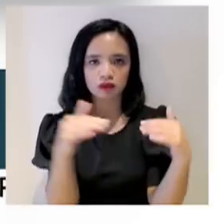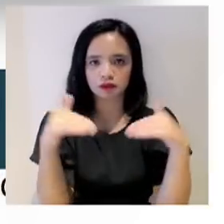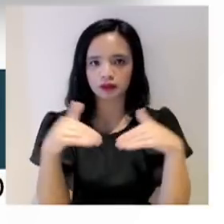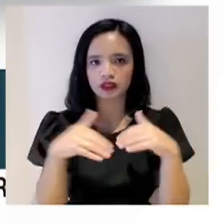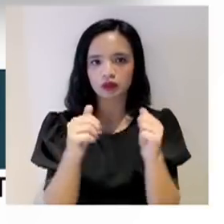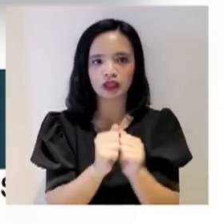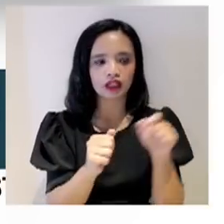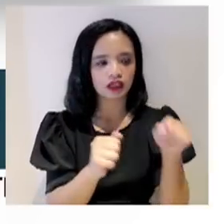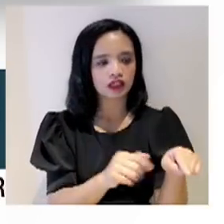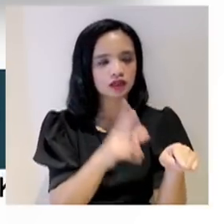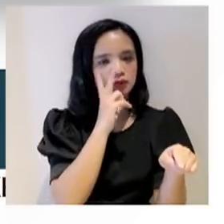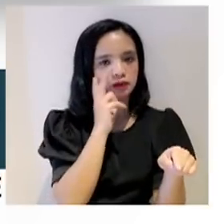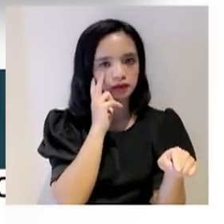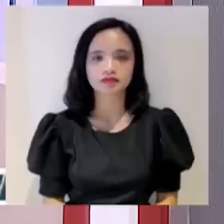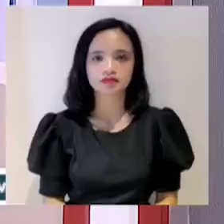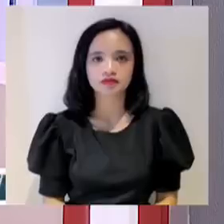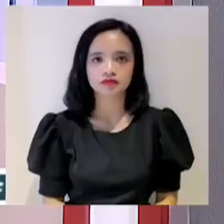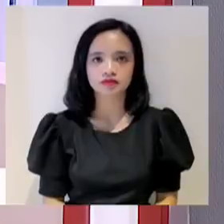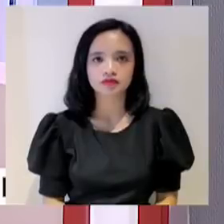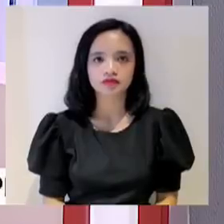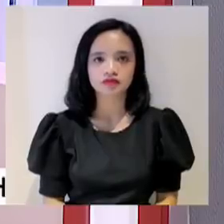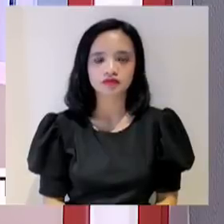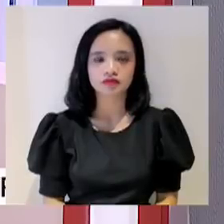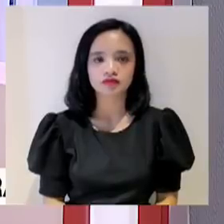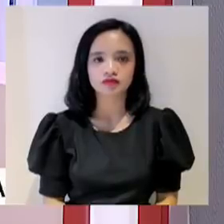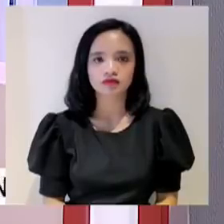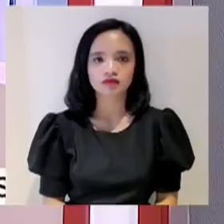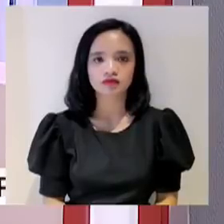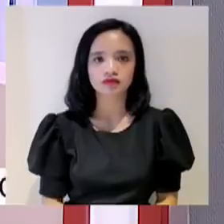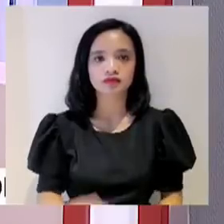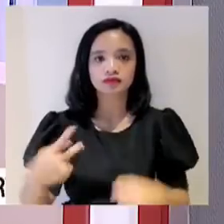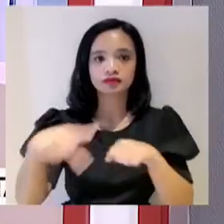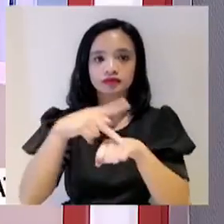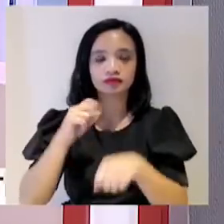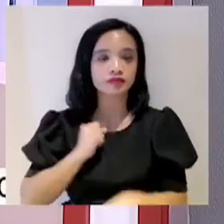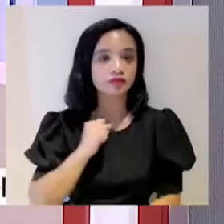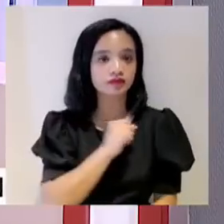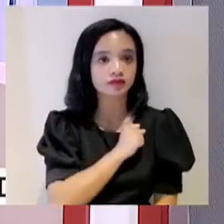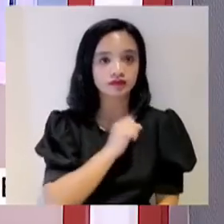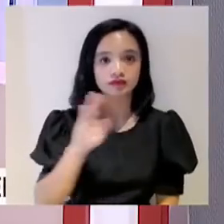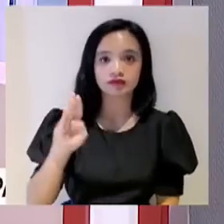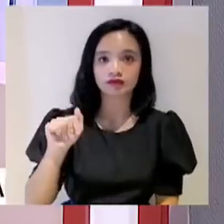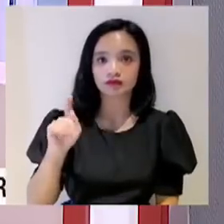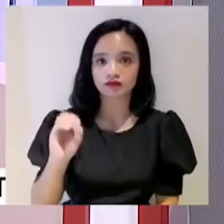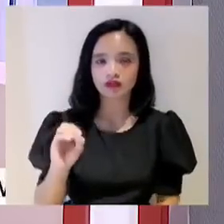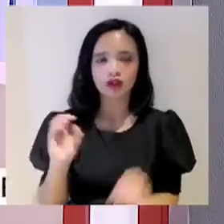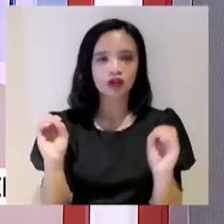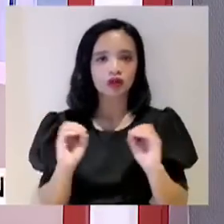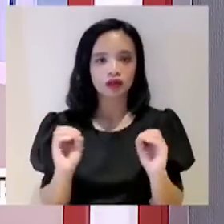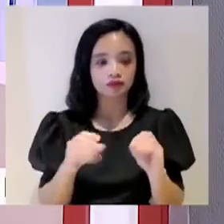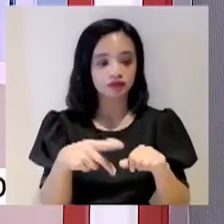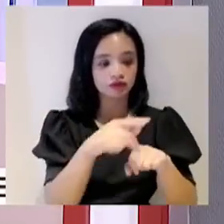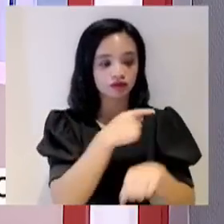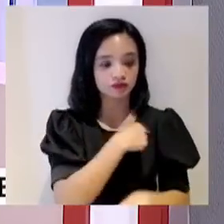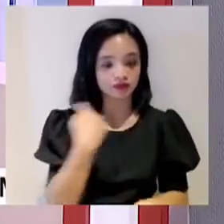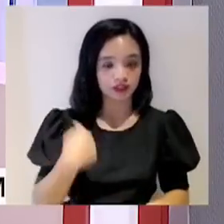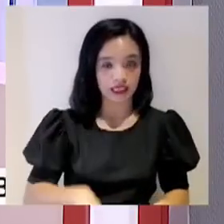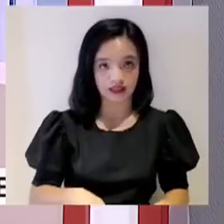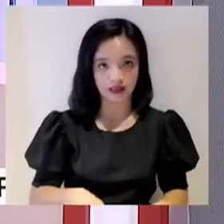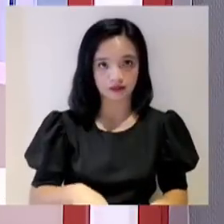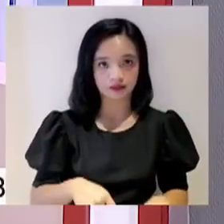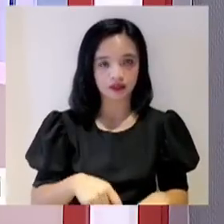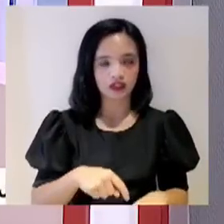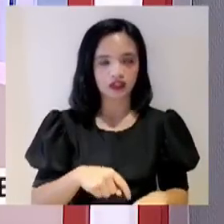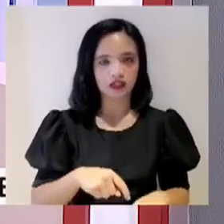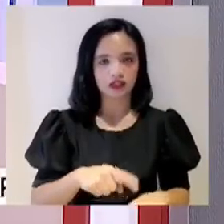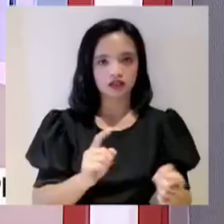and President Xi. Philippine Senator Ronald De La Rosa says there is no connection between the China trip of former President Duterte and the